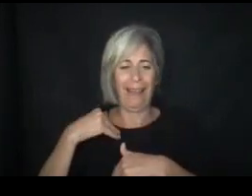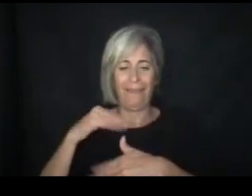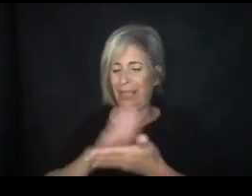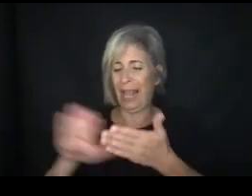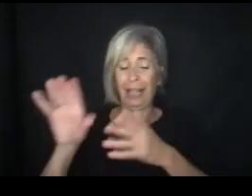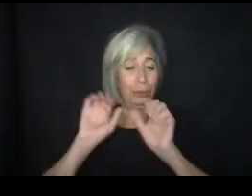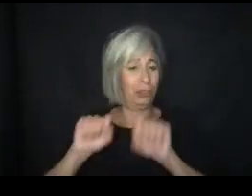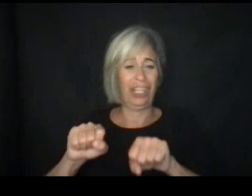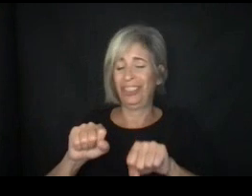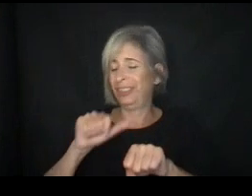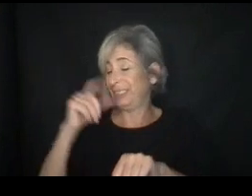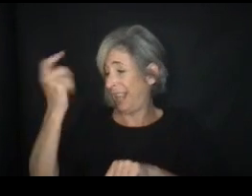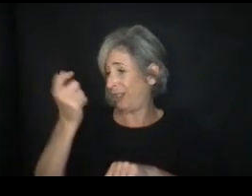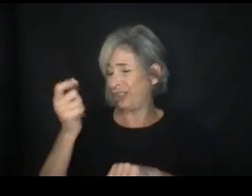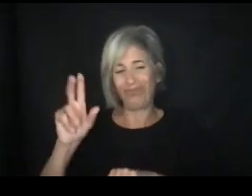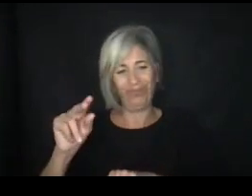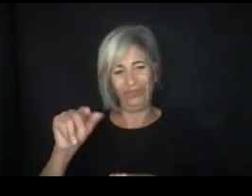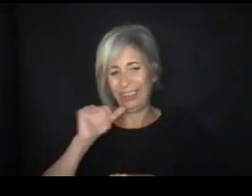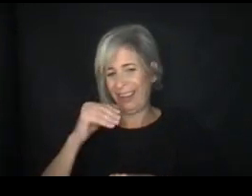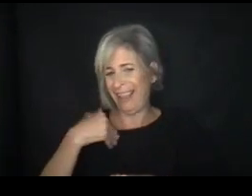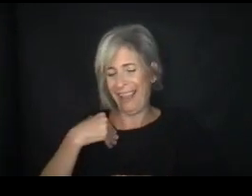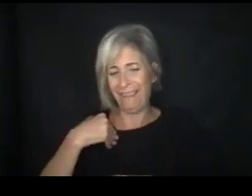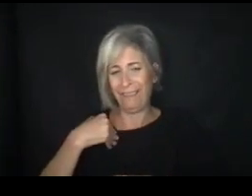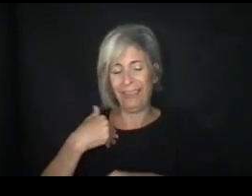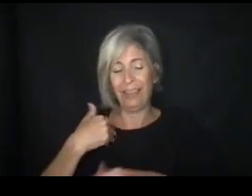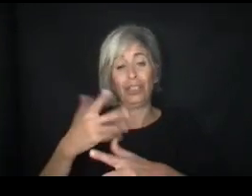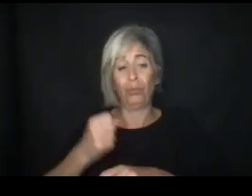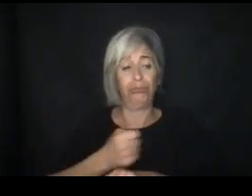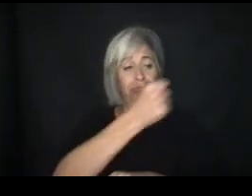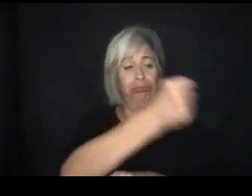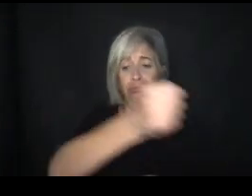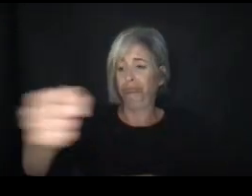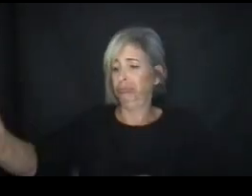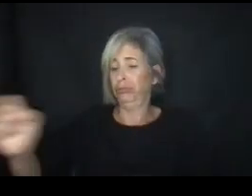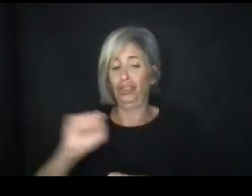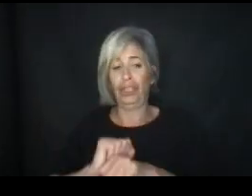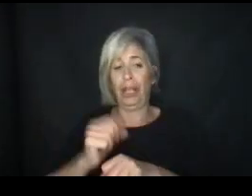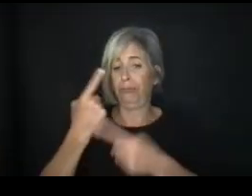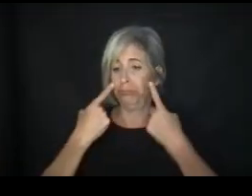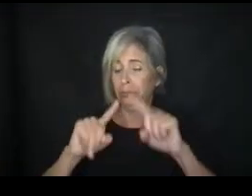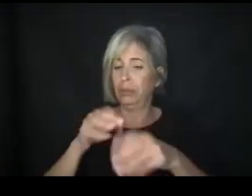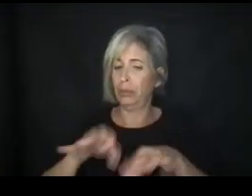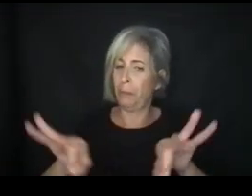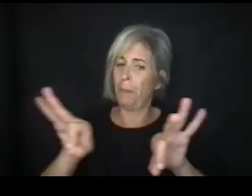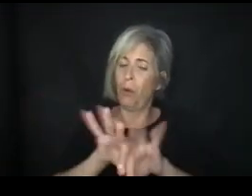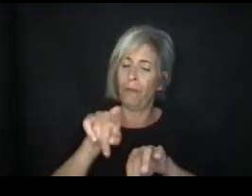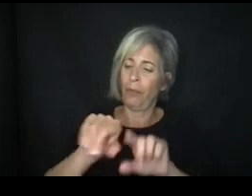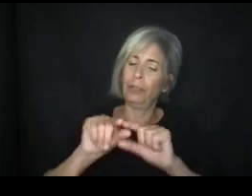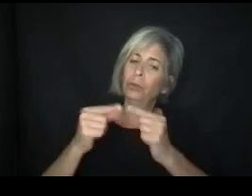potential scholarships. So effective job placement is going to be very important for this group.